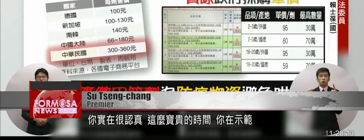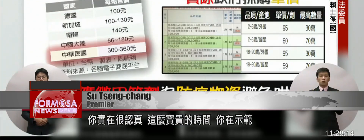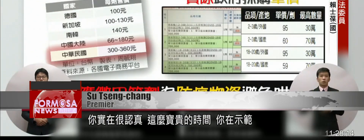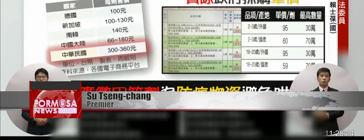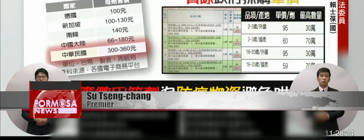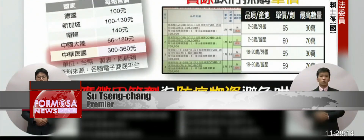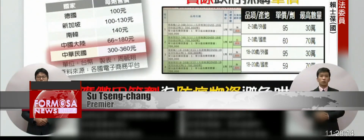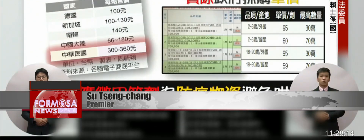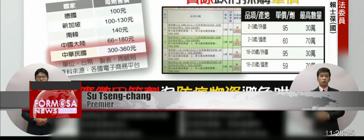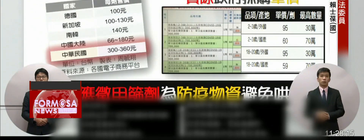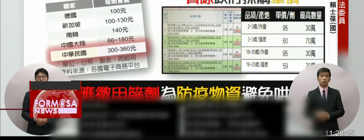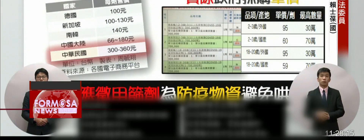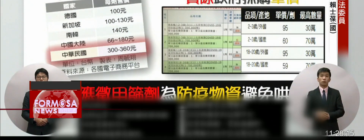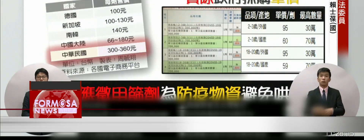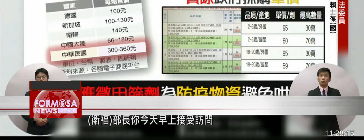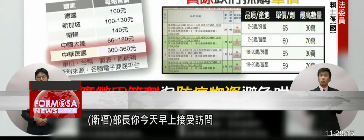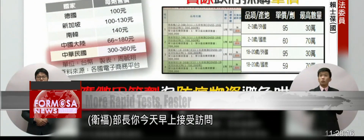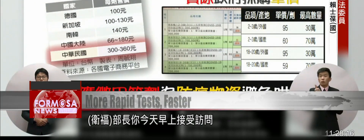this.